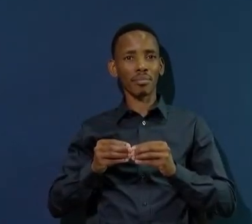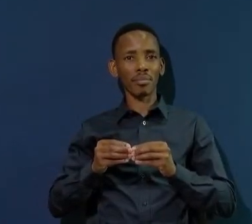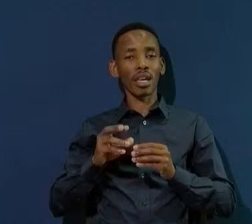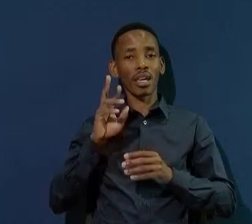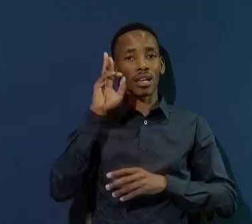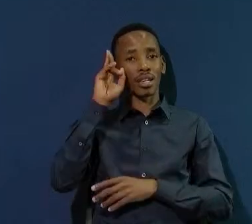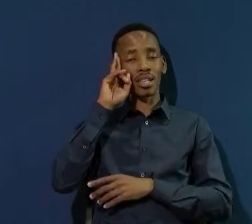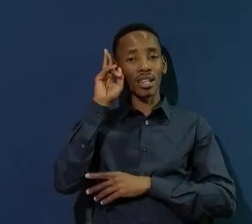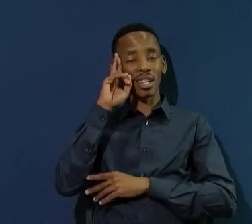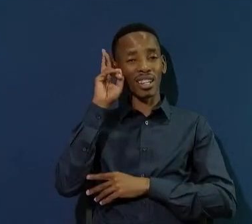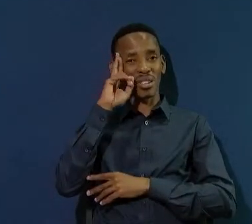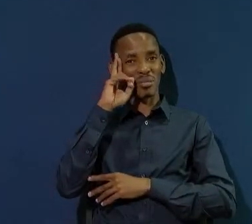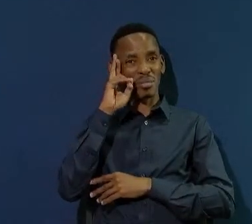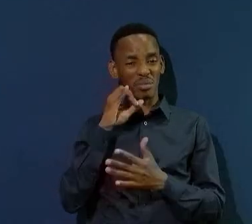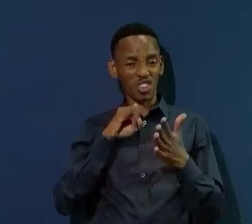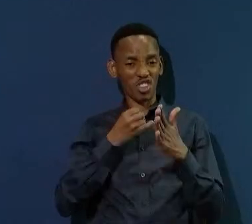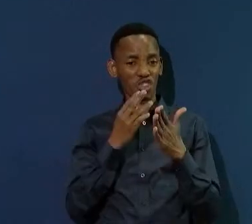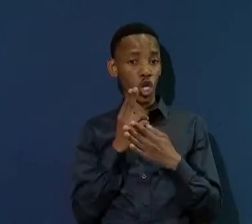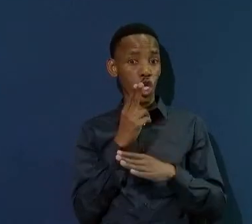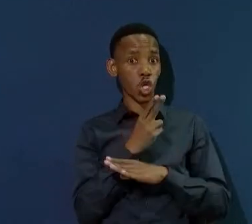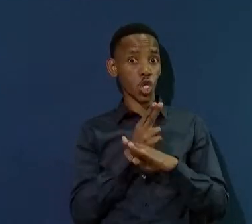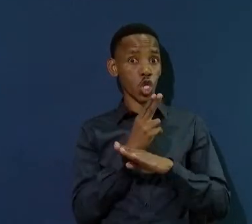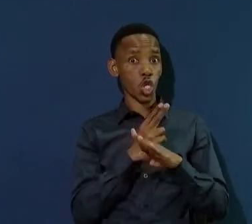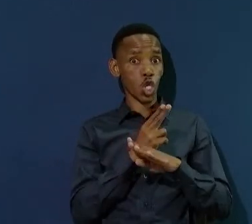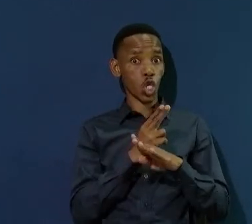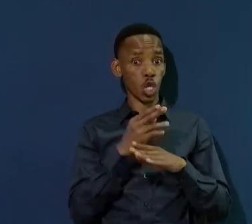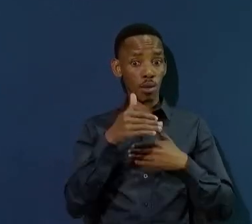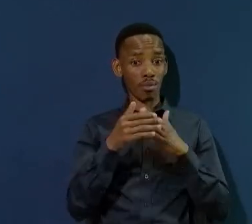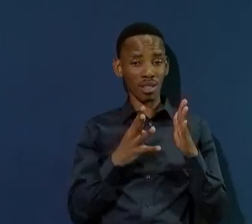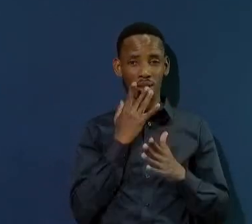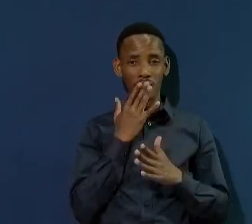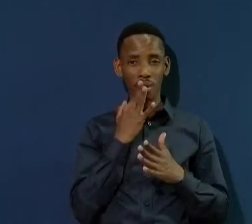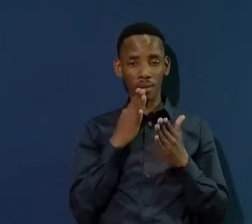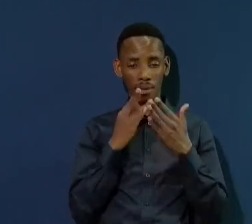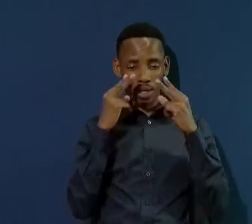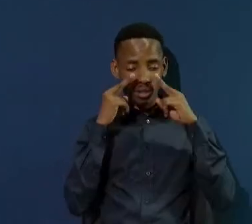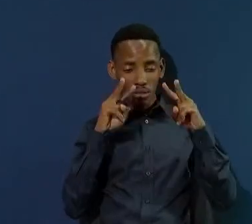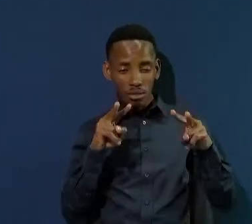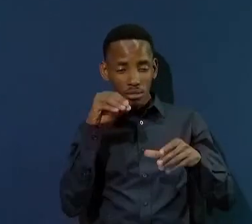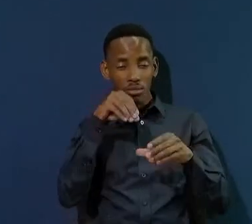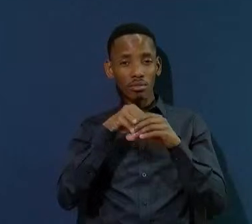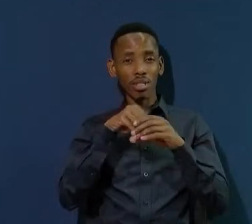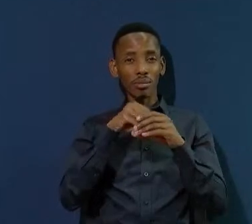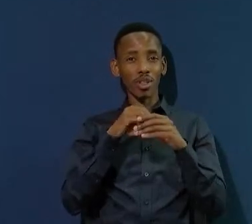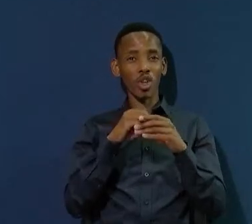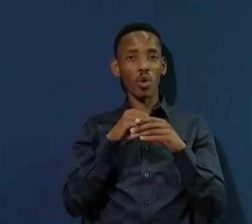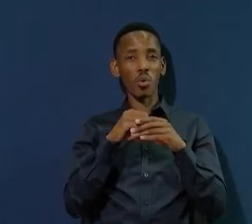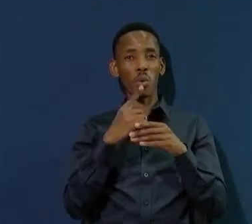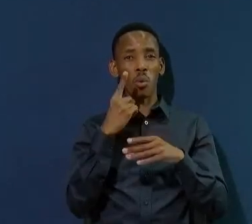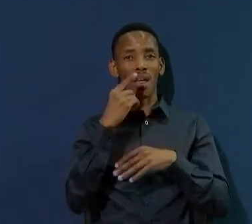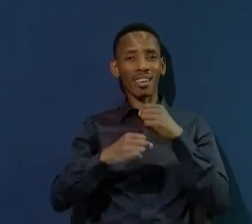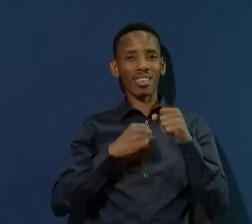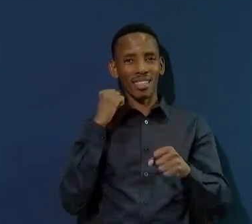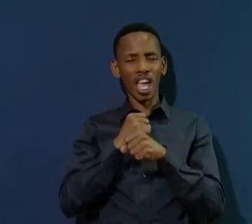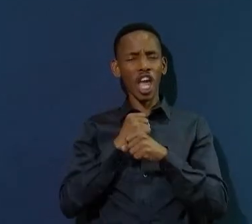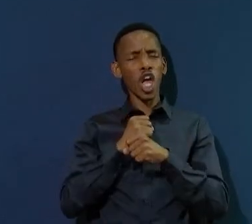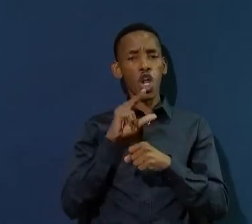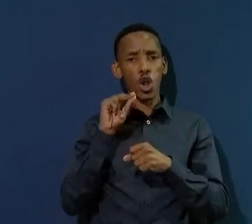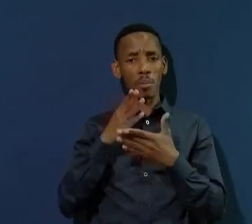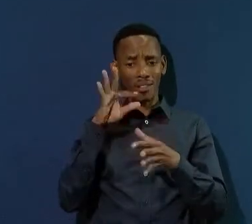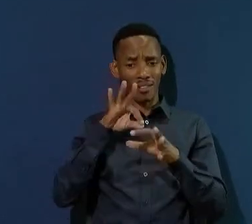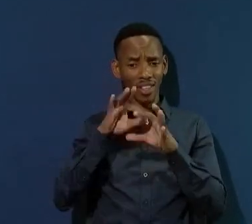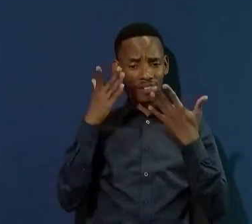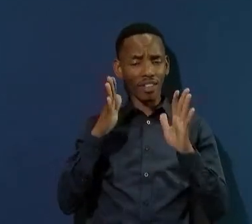not going to just use them for this one election. They are going to cross over to other elections.